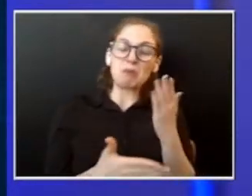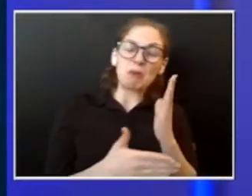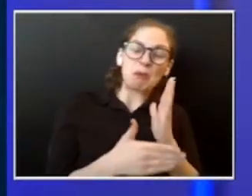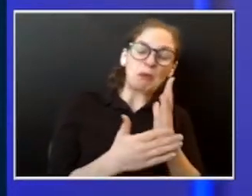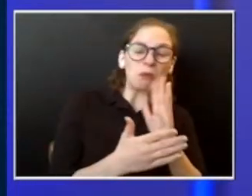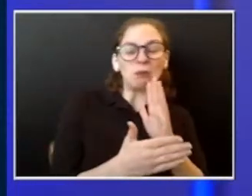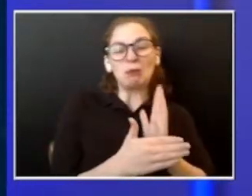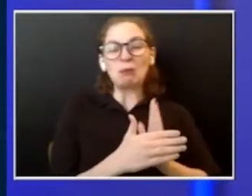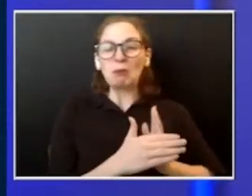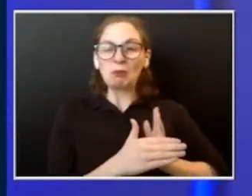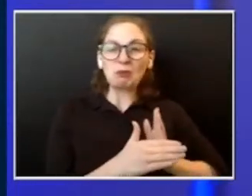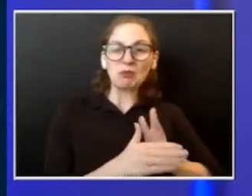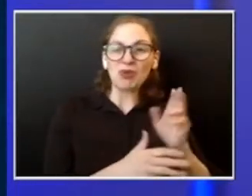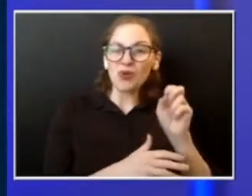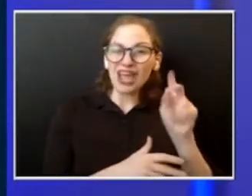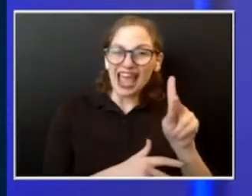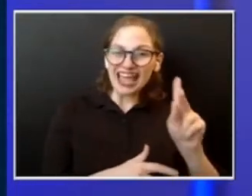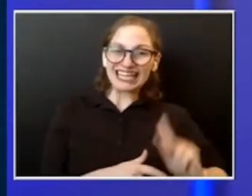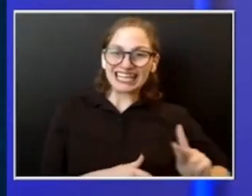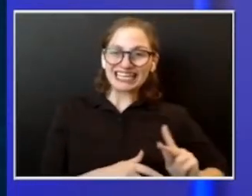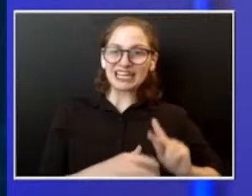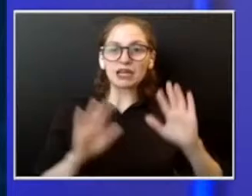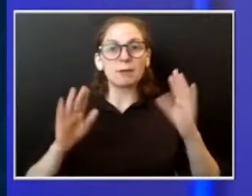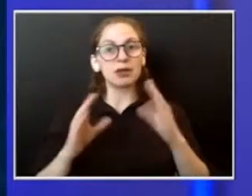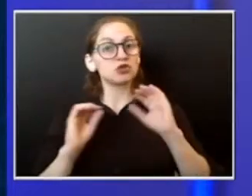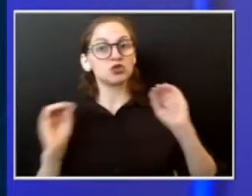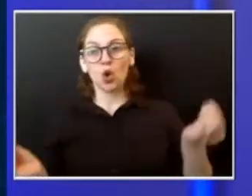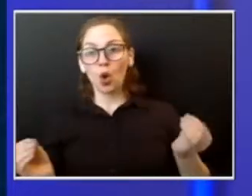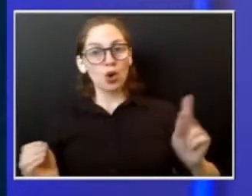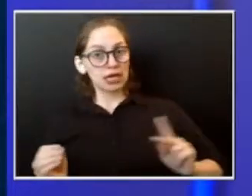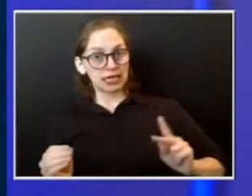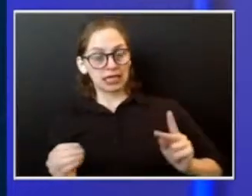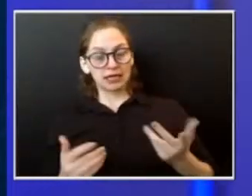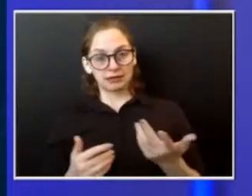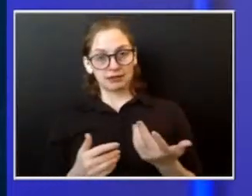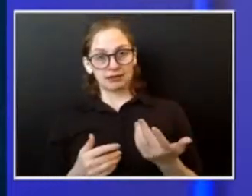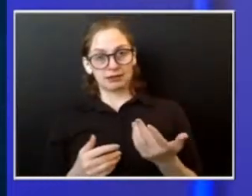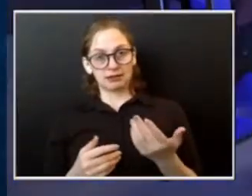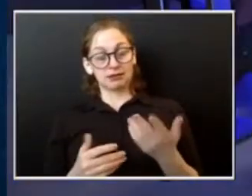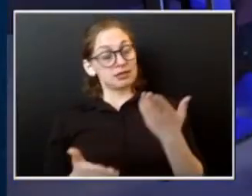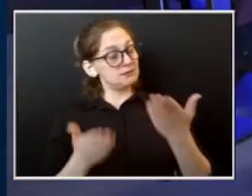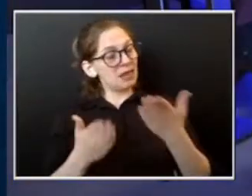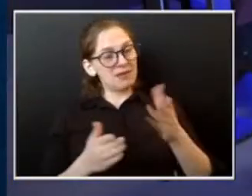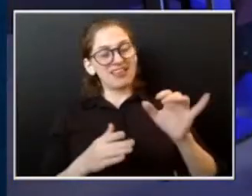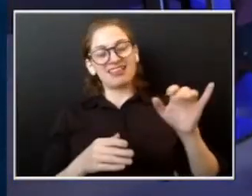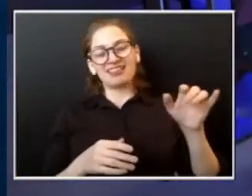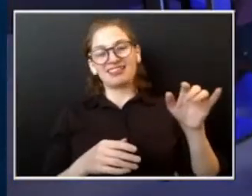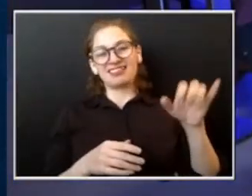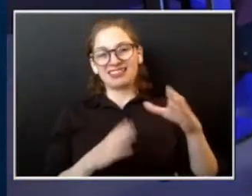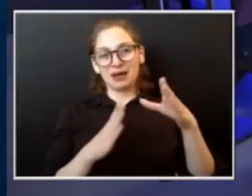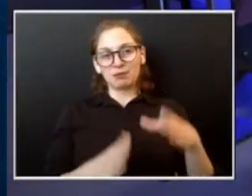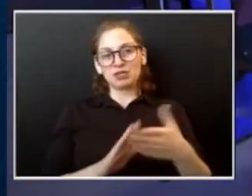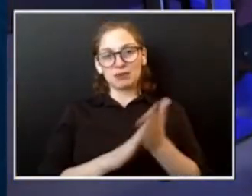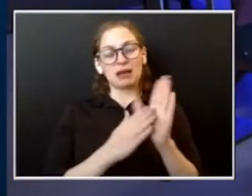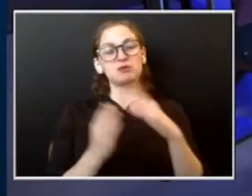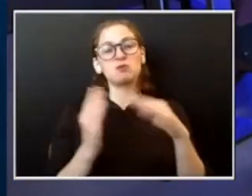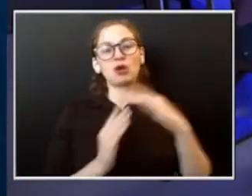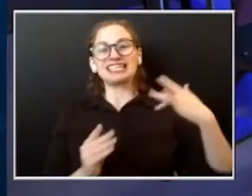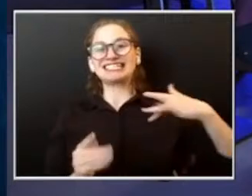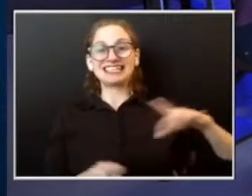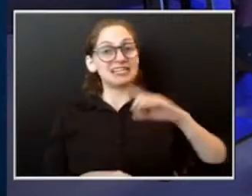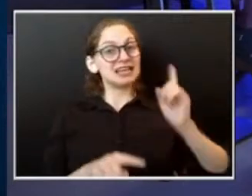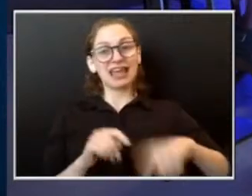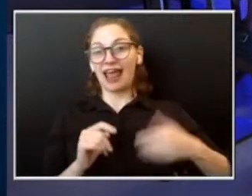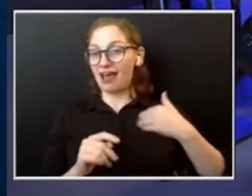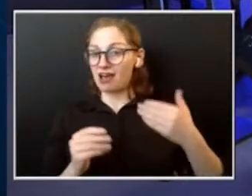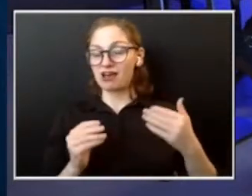because you might make them more sensitized and never be able to get a transplant after that. It is so complicated, isn't it? Yeah. The best thing is if we